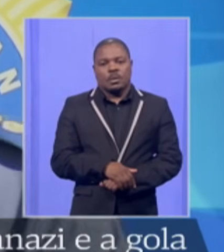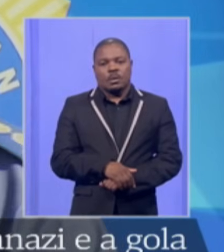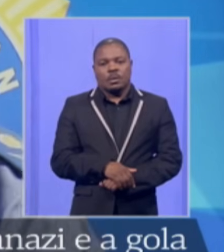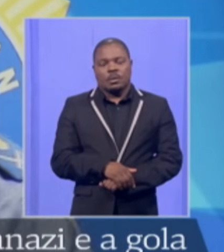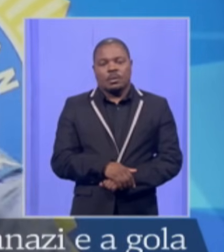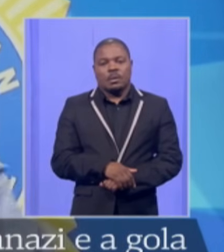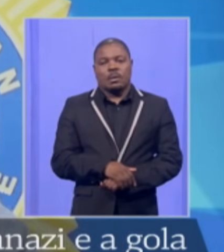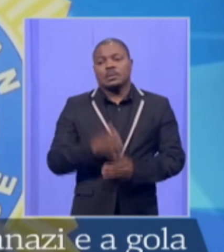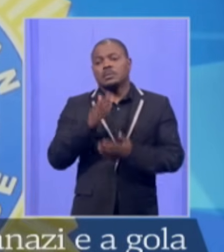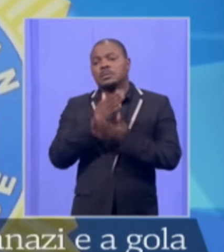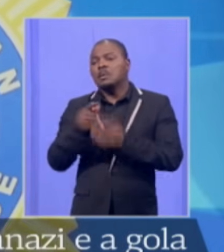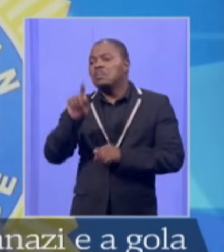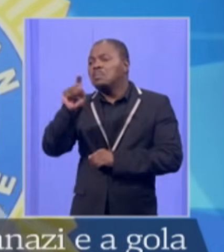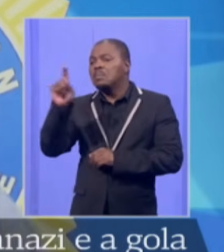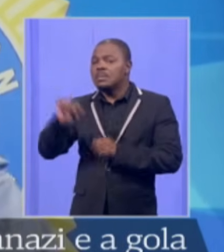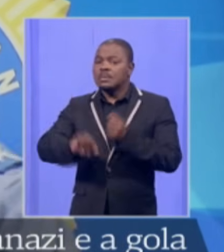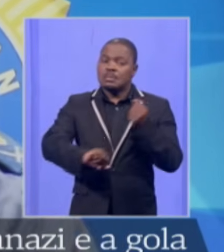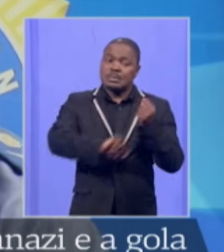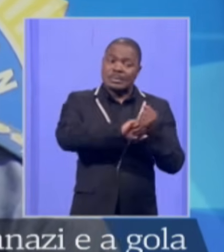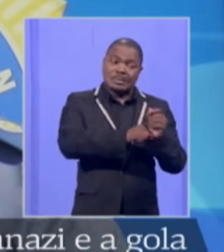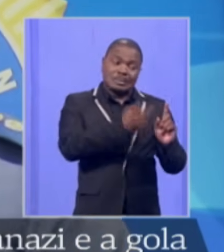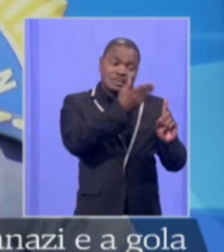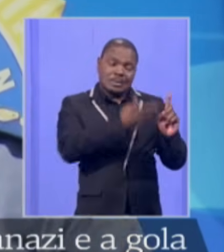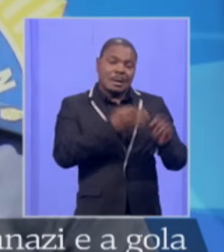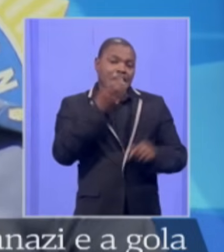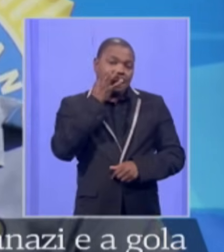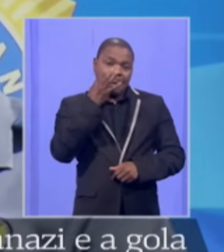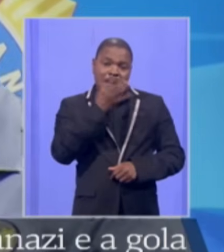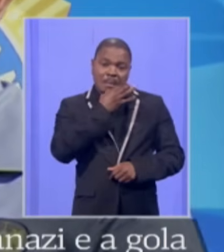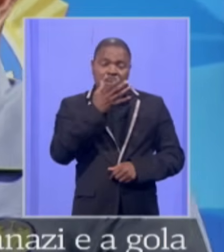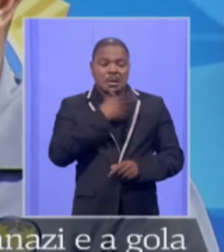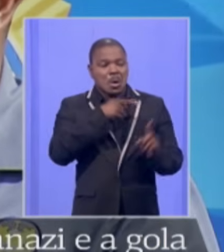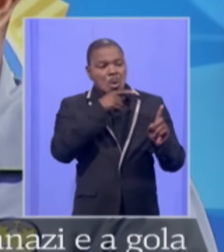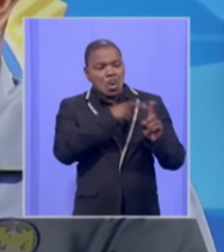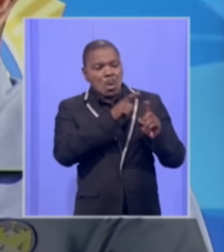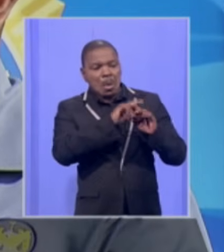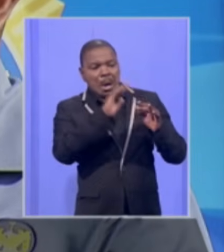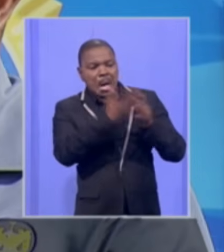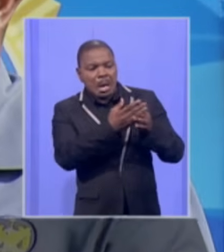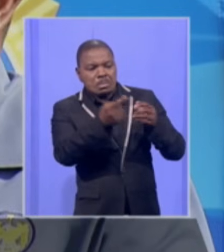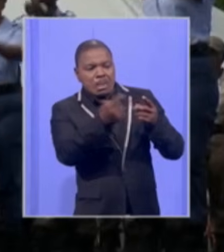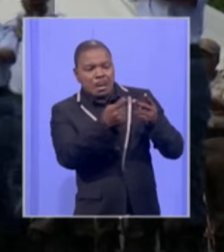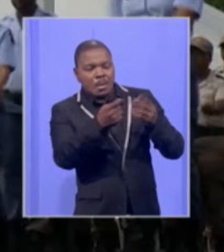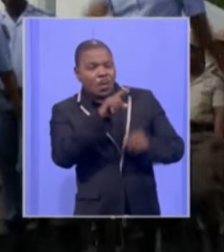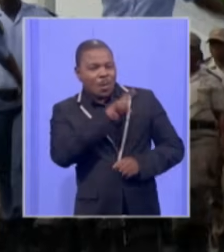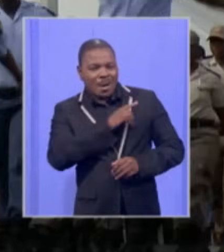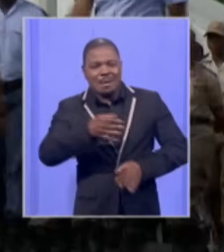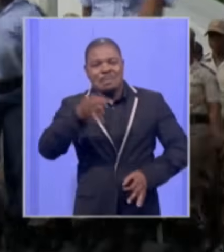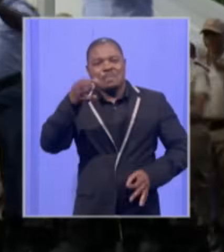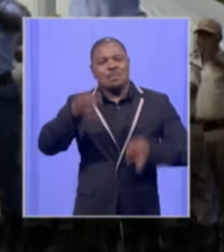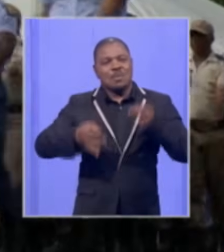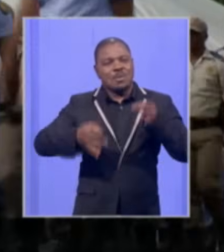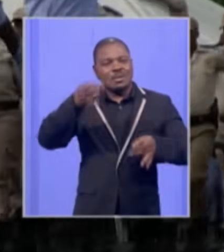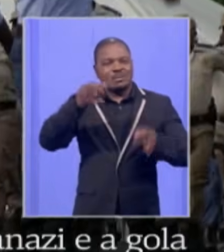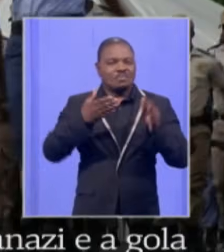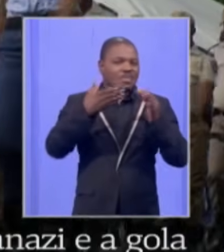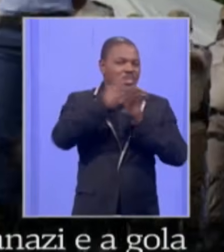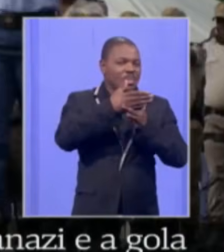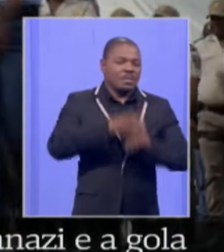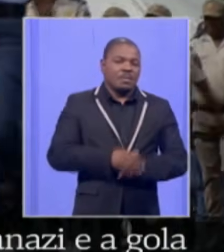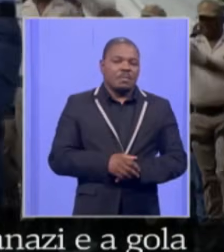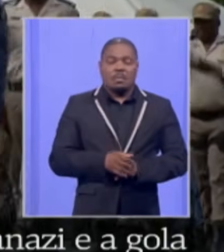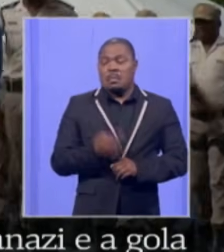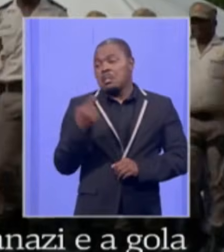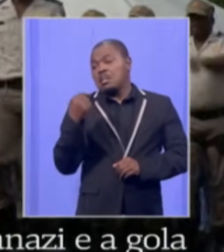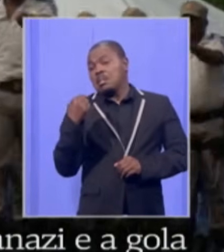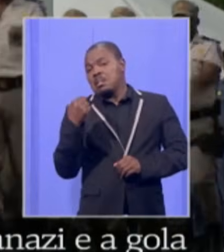Bangwe ba ba emang nokeng Mkhwanazi ba bega gore ditatofatso kgatlhanong naye di tlhotlhelediwa ke dipolotiki. Go sa le gale ka